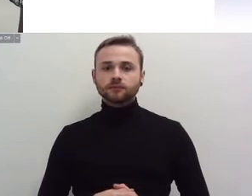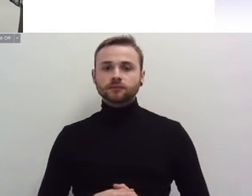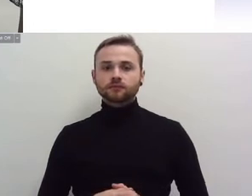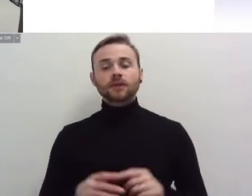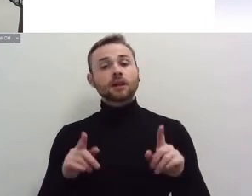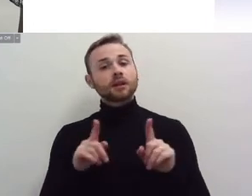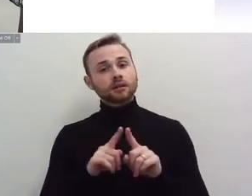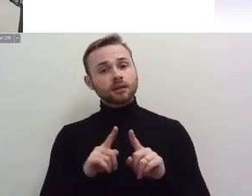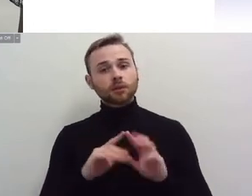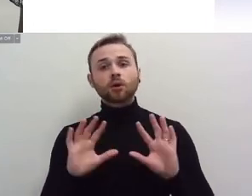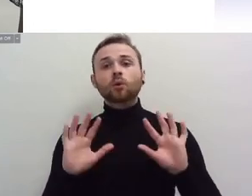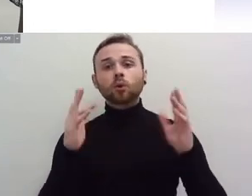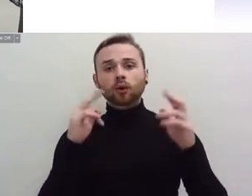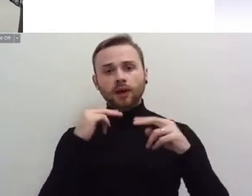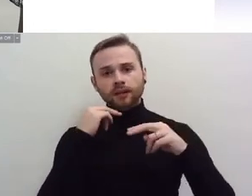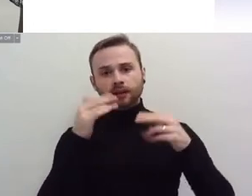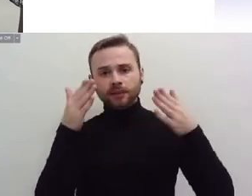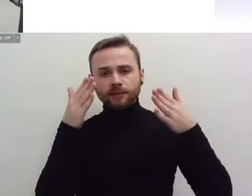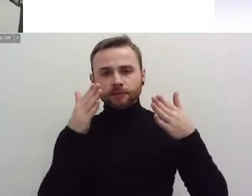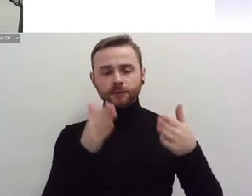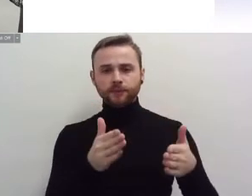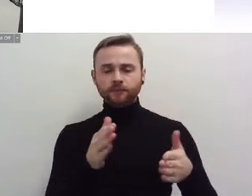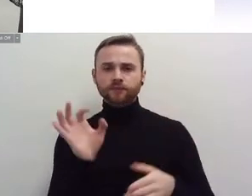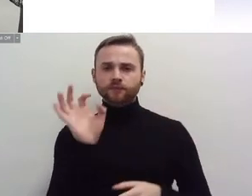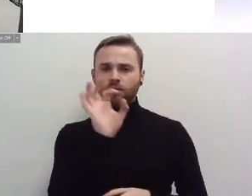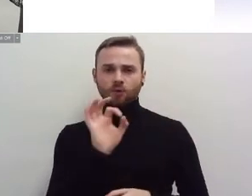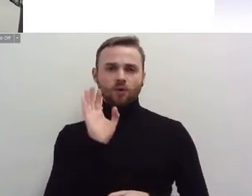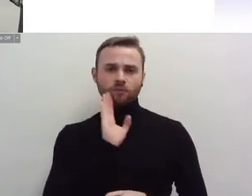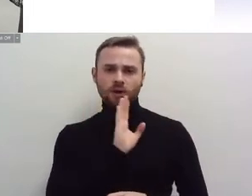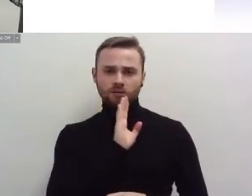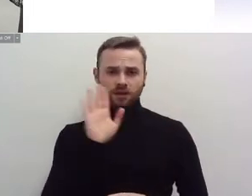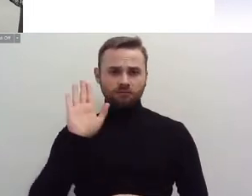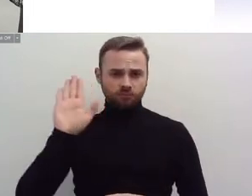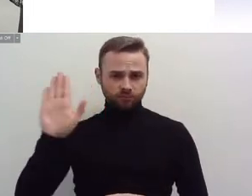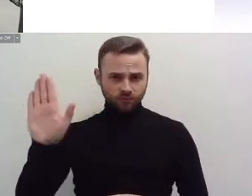screening for risk factors in the mother, we only see a part of the picture.